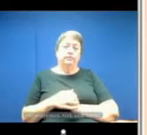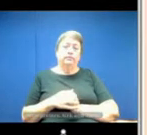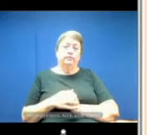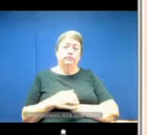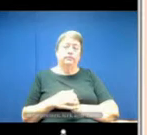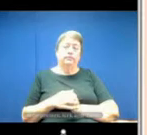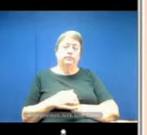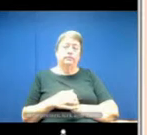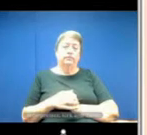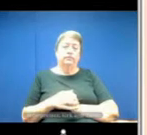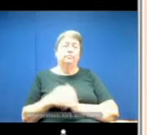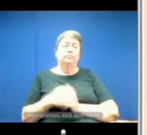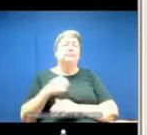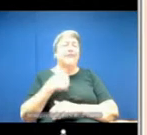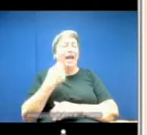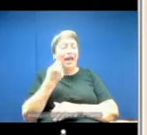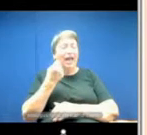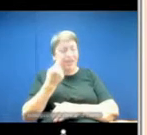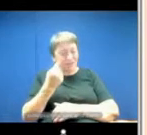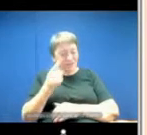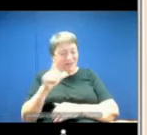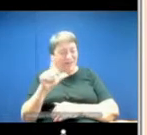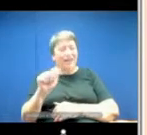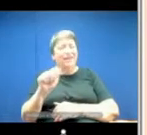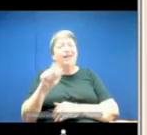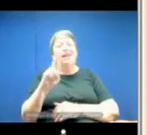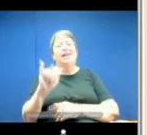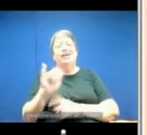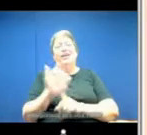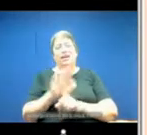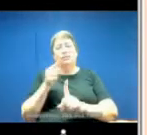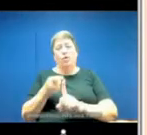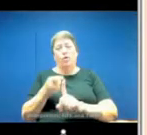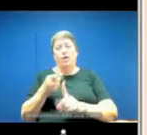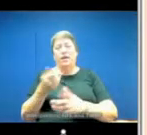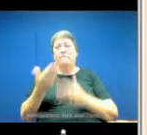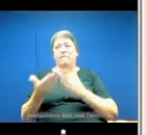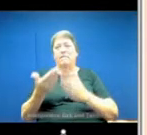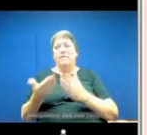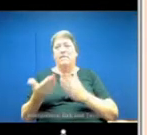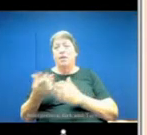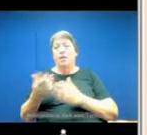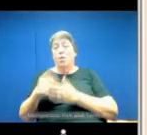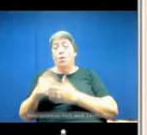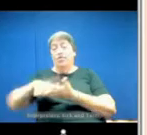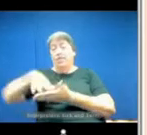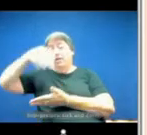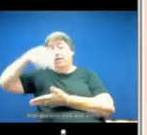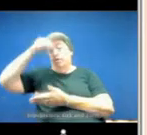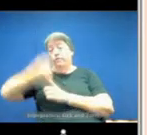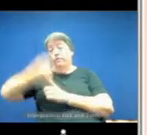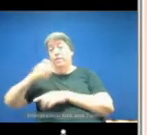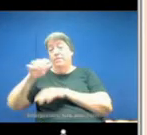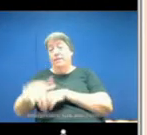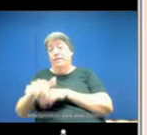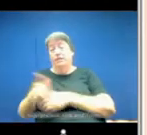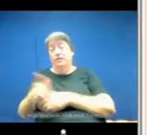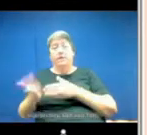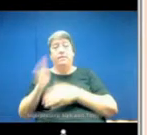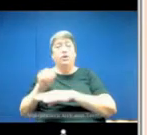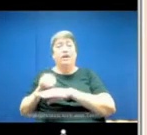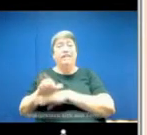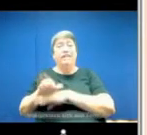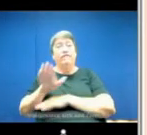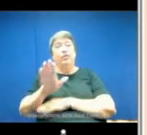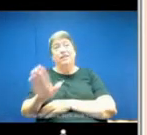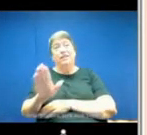And I understand Larry's point that the interpretation may be tainted from what was learned in the deposition, which is true if they were interpreting